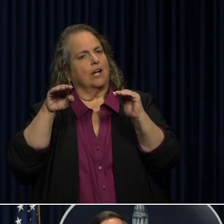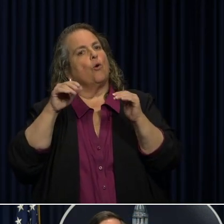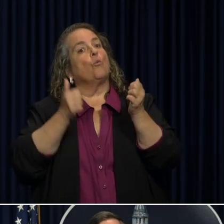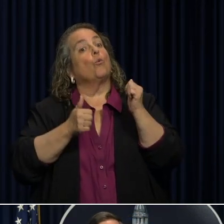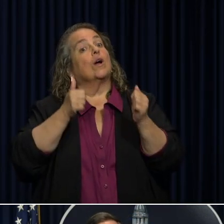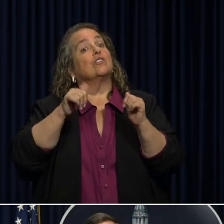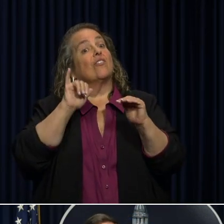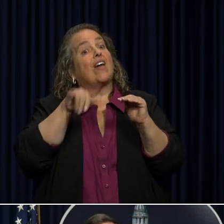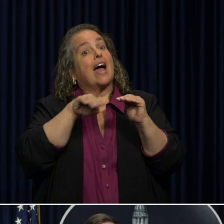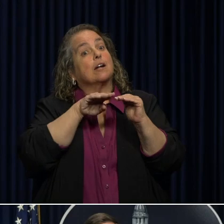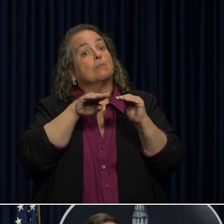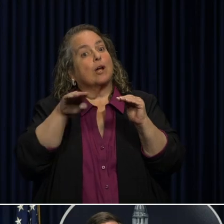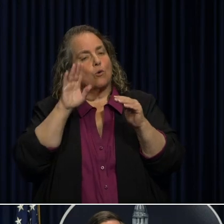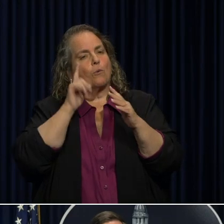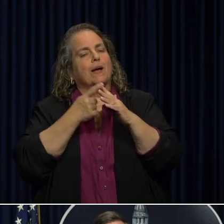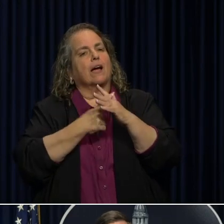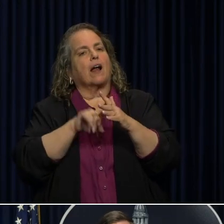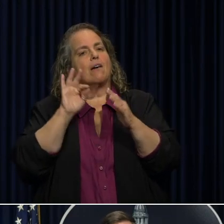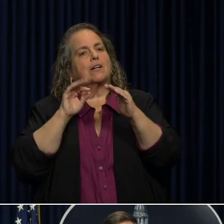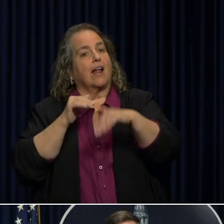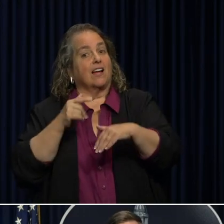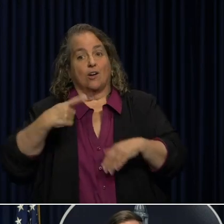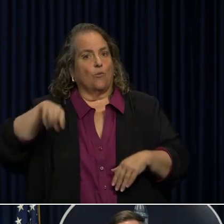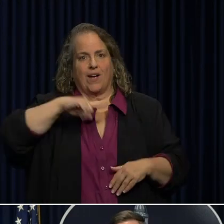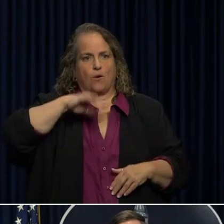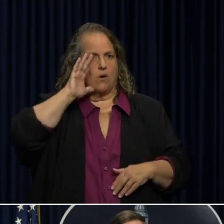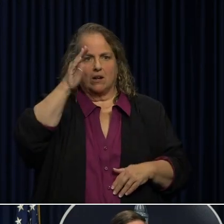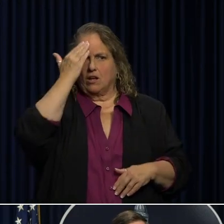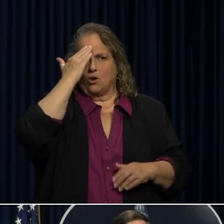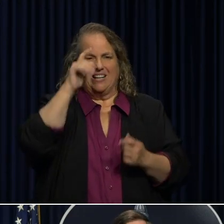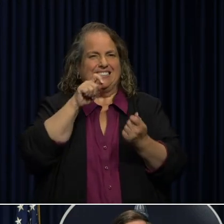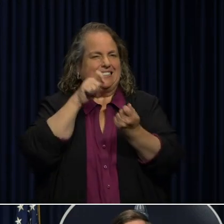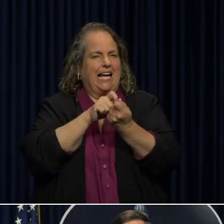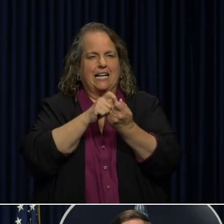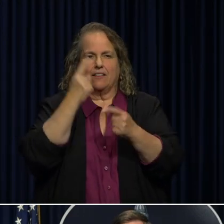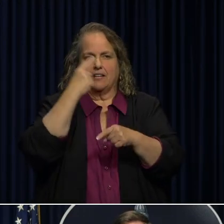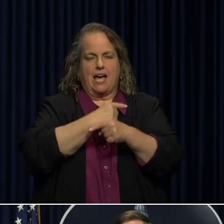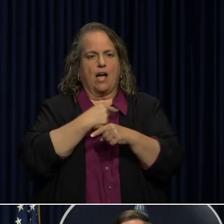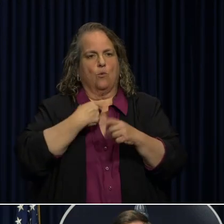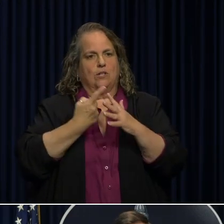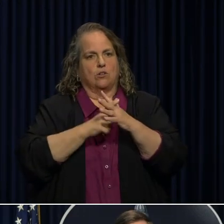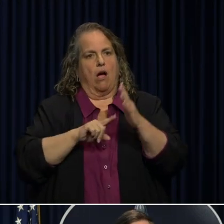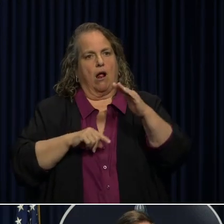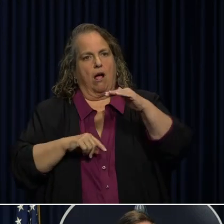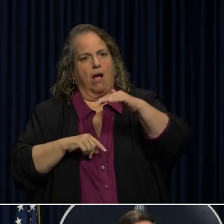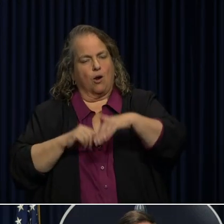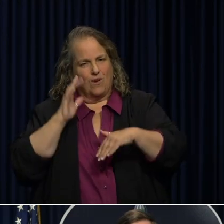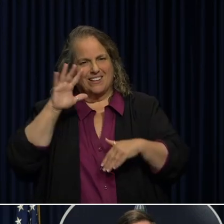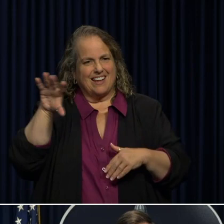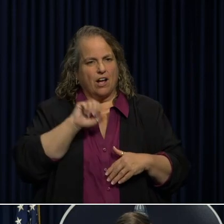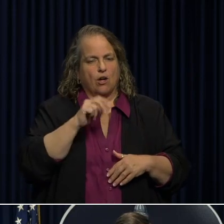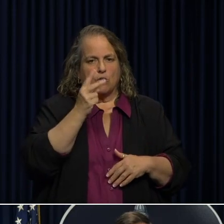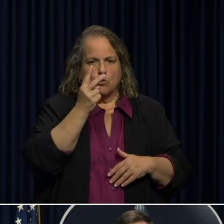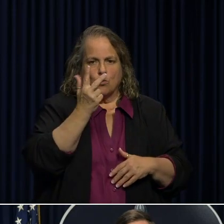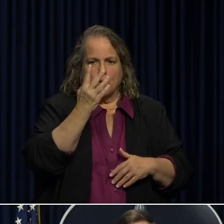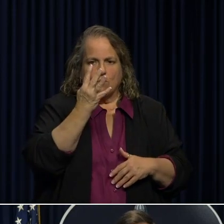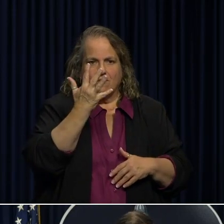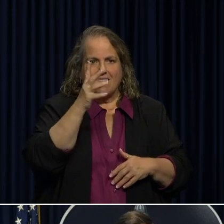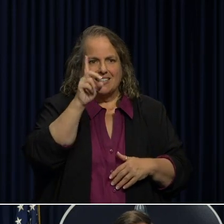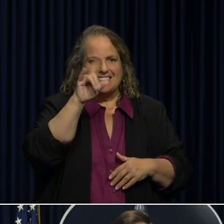tell you, we won't know it the day it starts. It'll take 3, 4, 5 days of data to say, oh yes, based